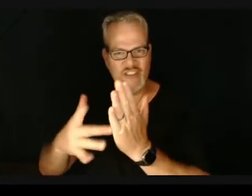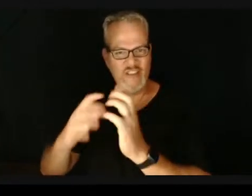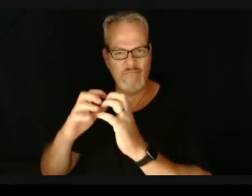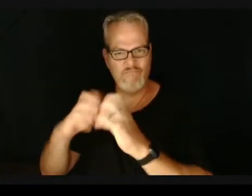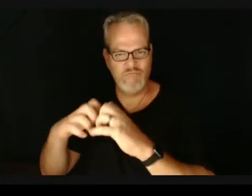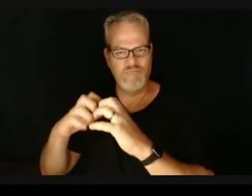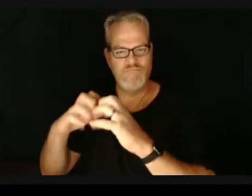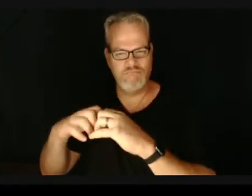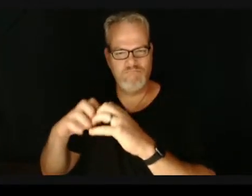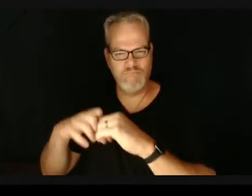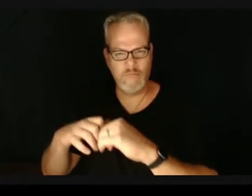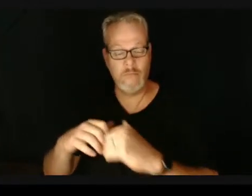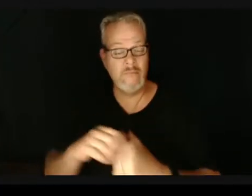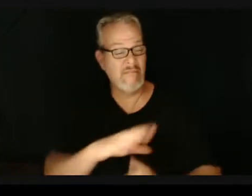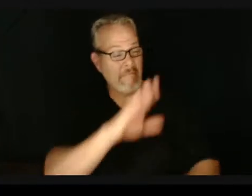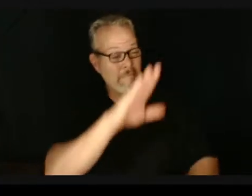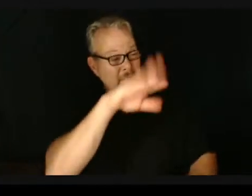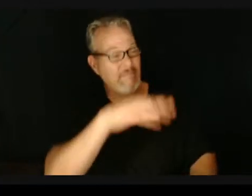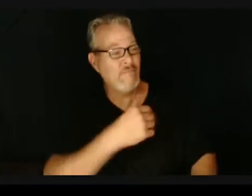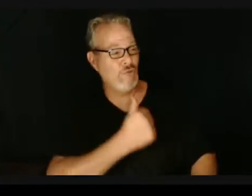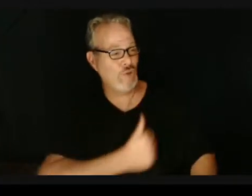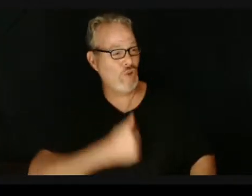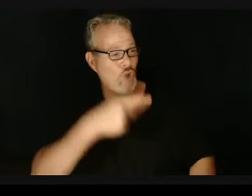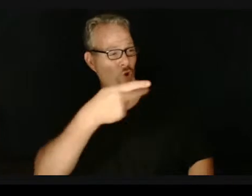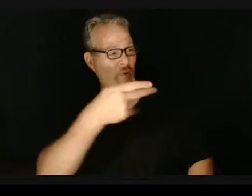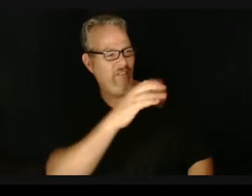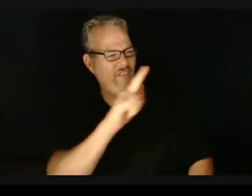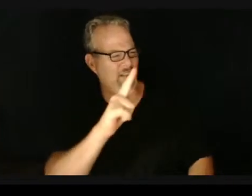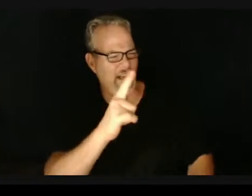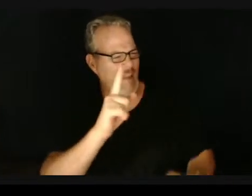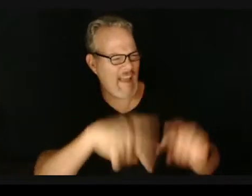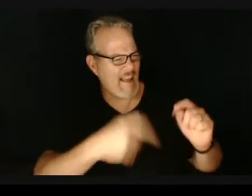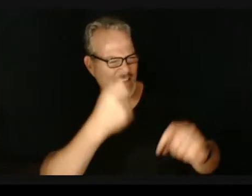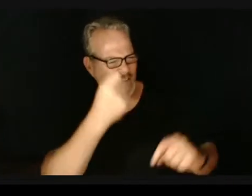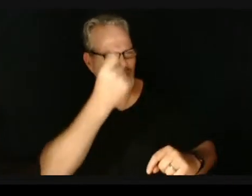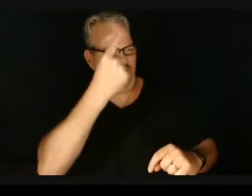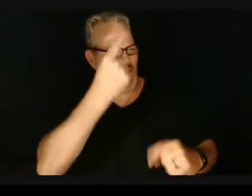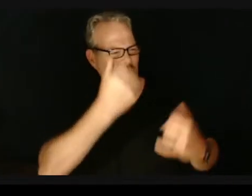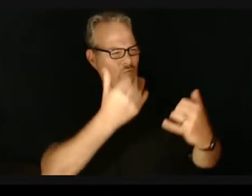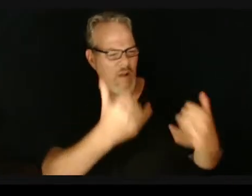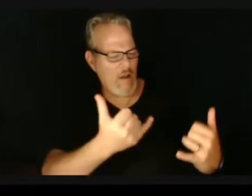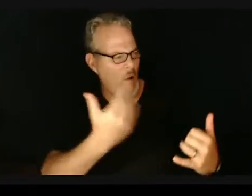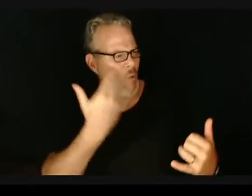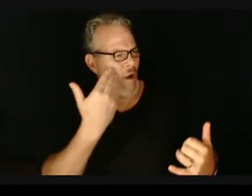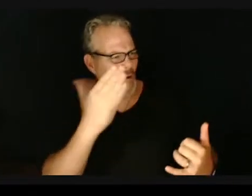is really, really hard to understand you right now. I don't know what's happening.